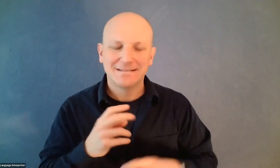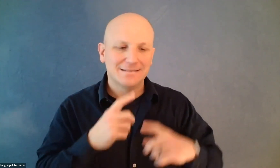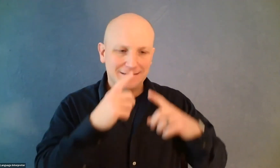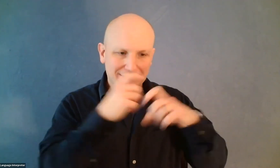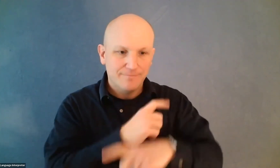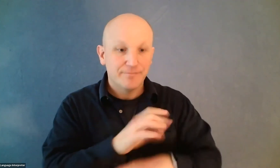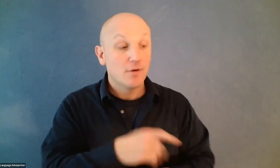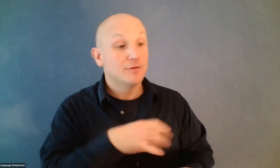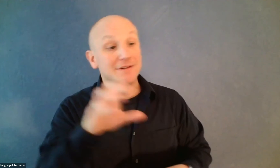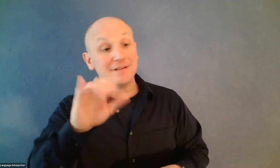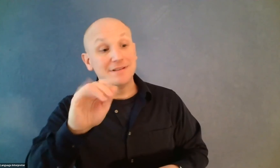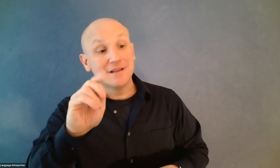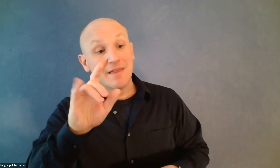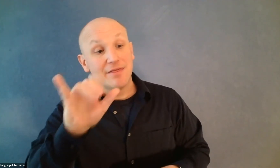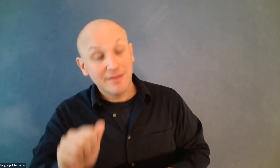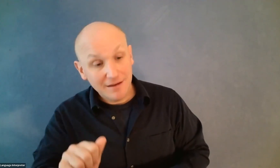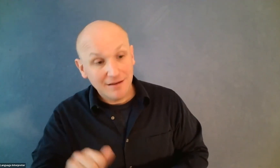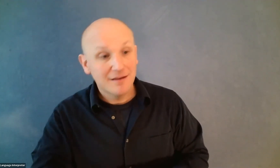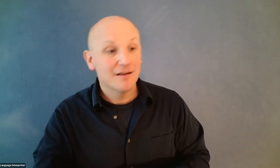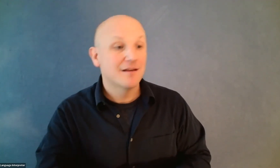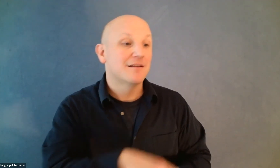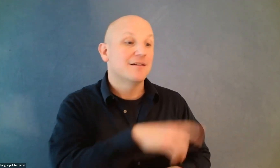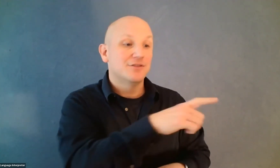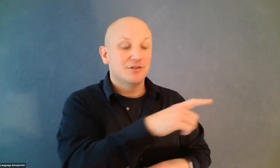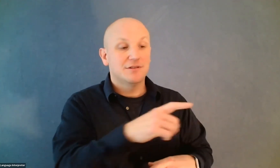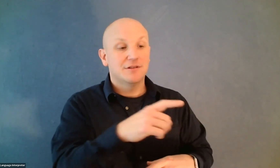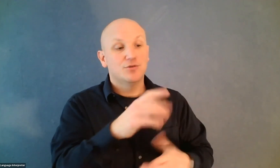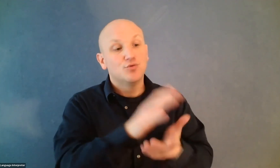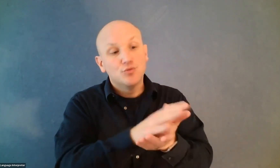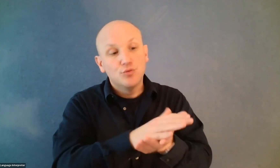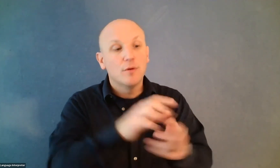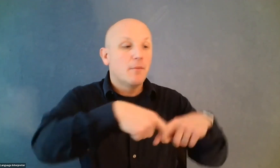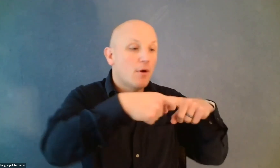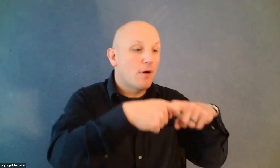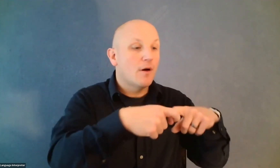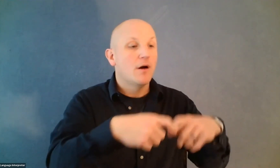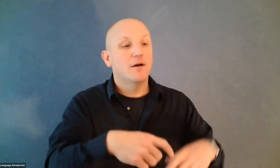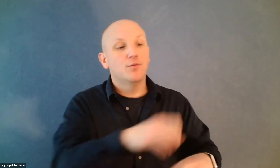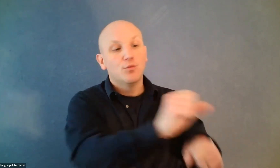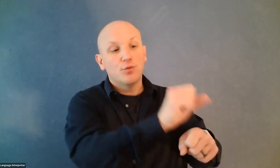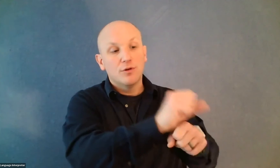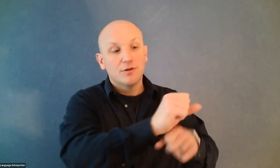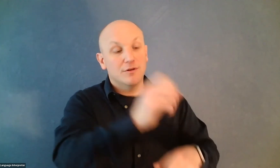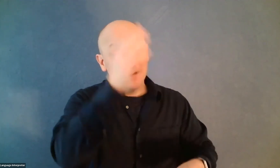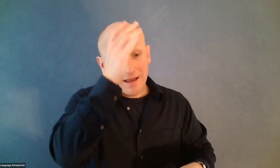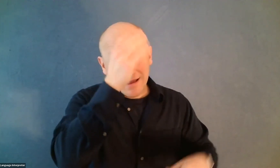little while, had worked in her dad's smog shop, had become a manager at Lush,